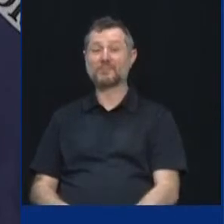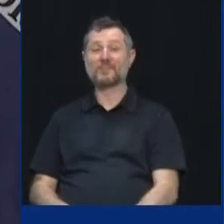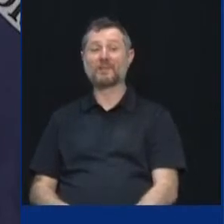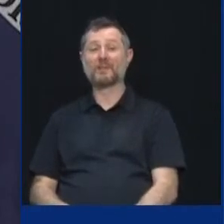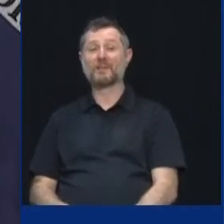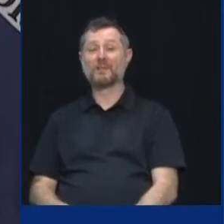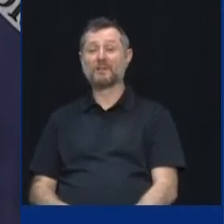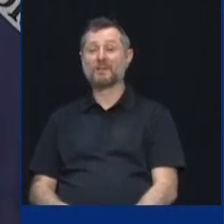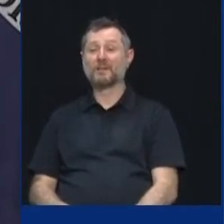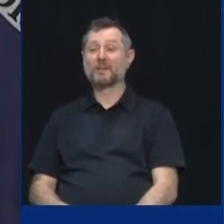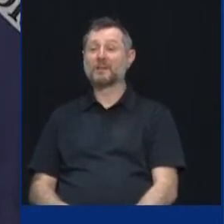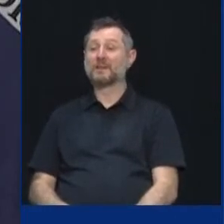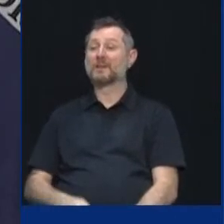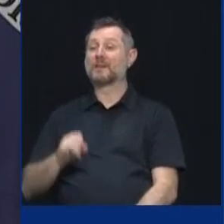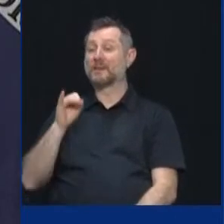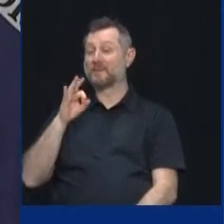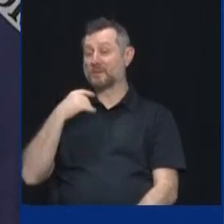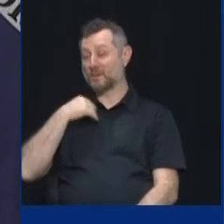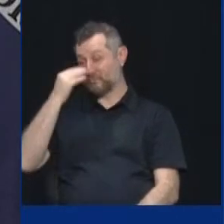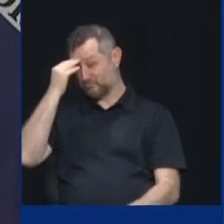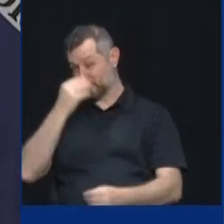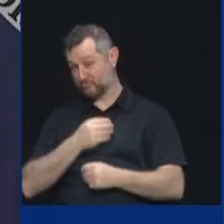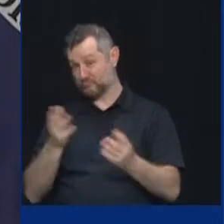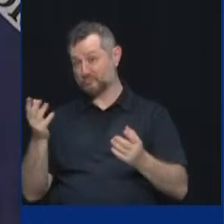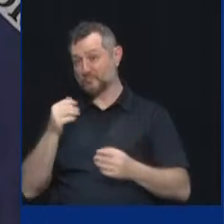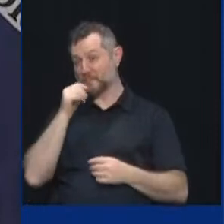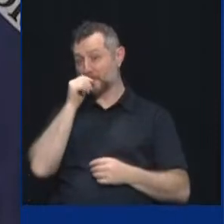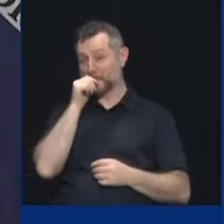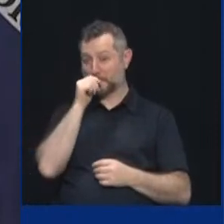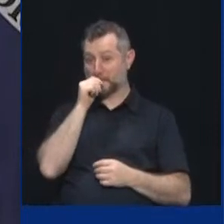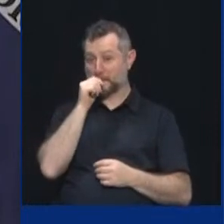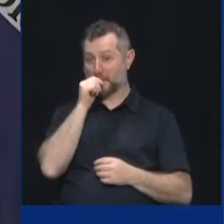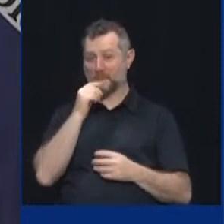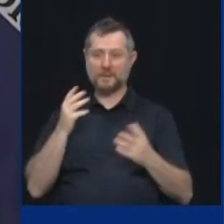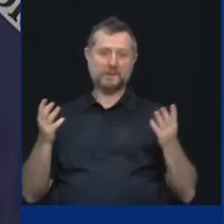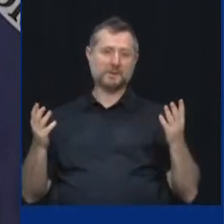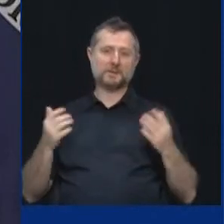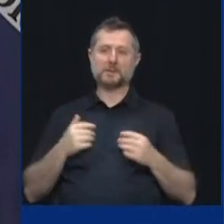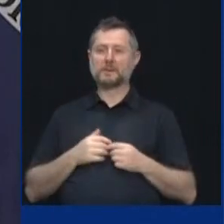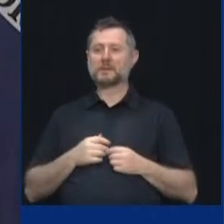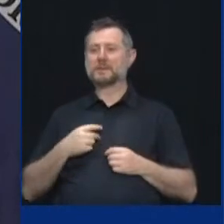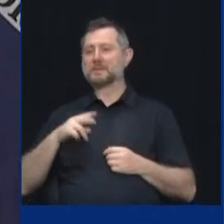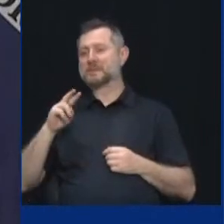I say to you today, we have the second